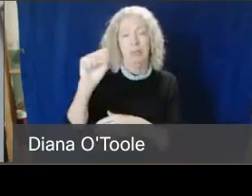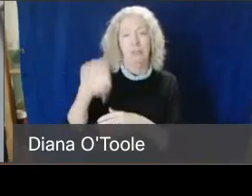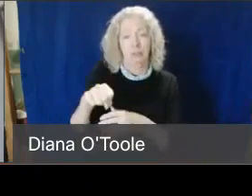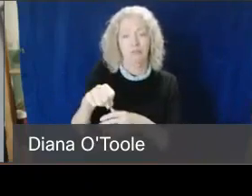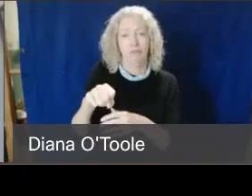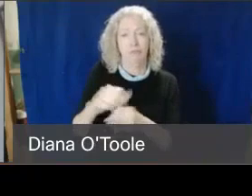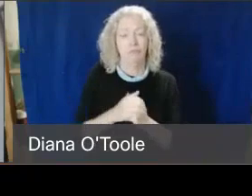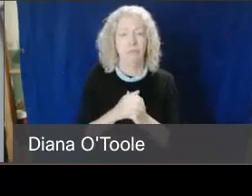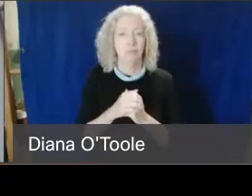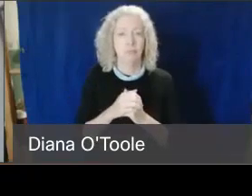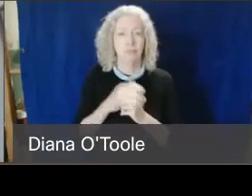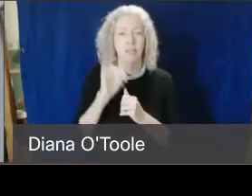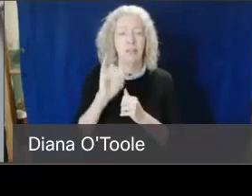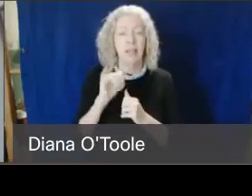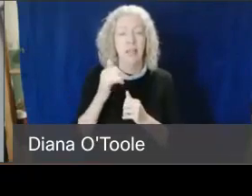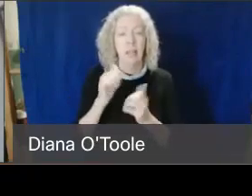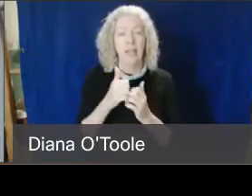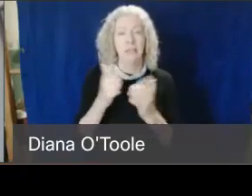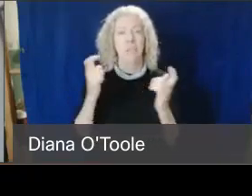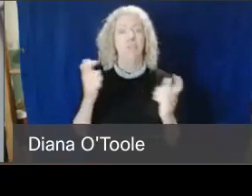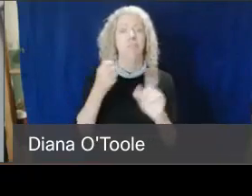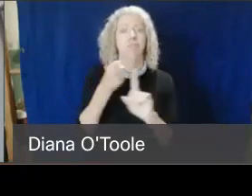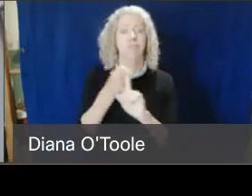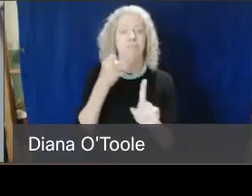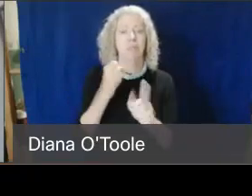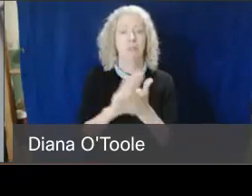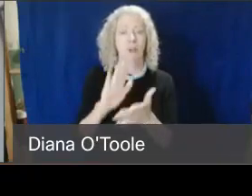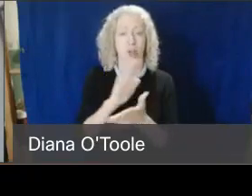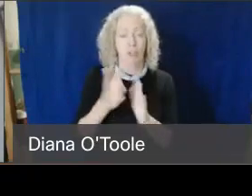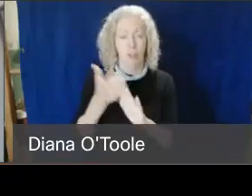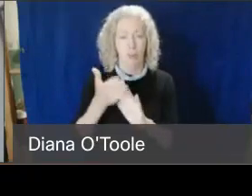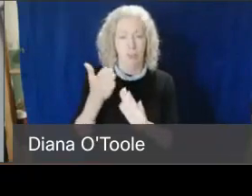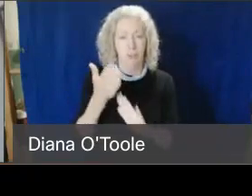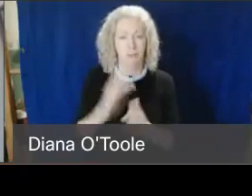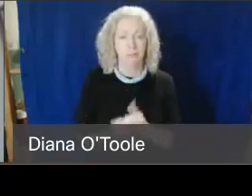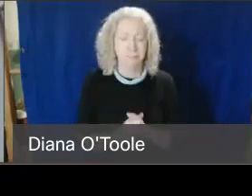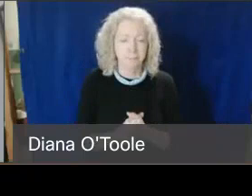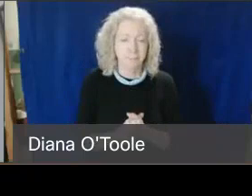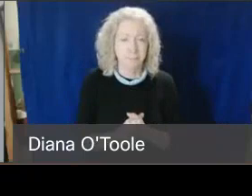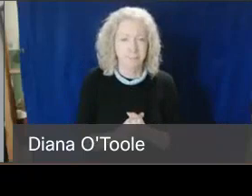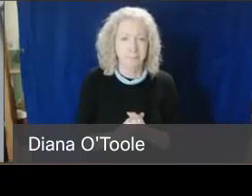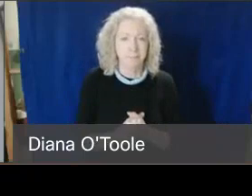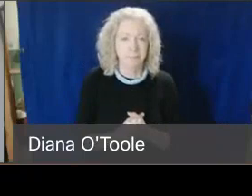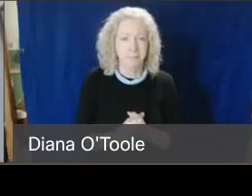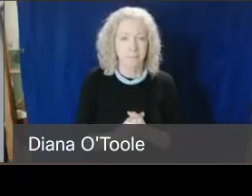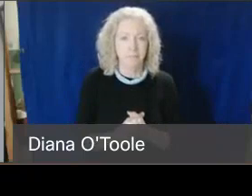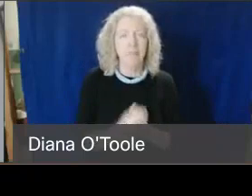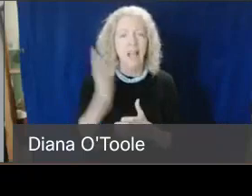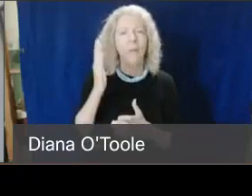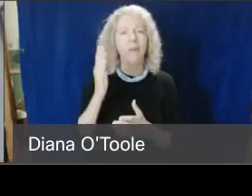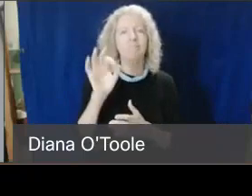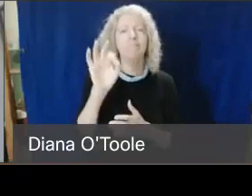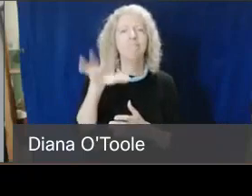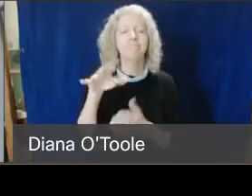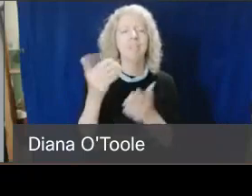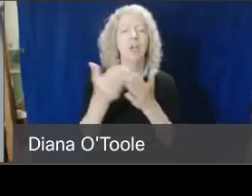a huge impact on our college and how we operate. So I'm going to introduce what might be a new word for you, and